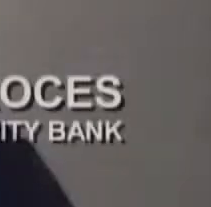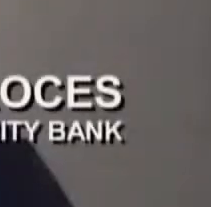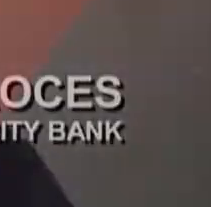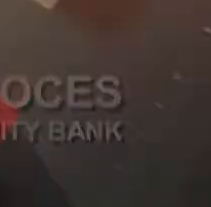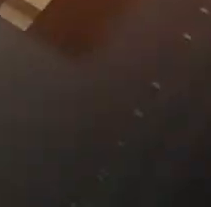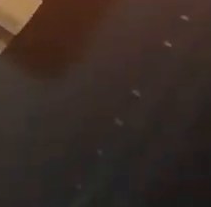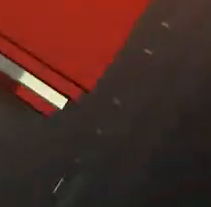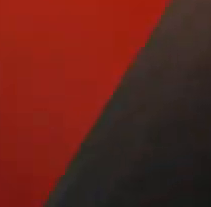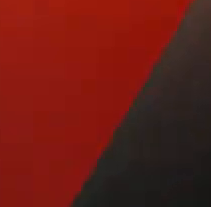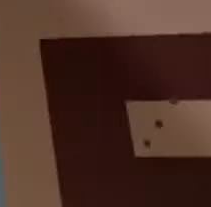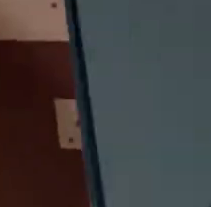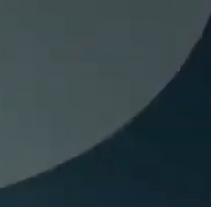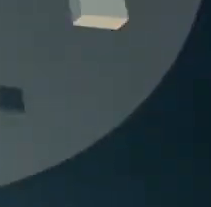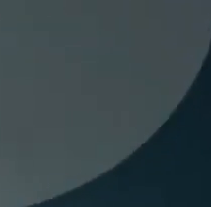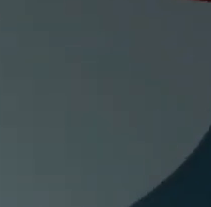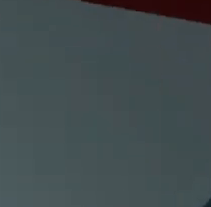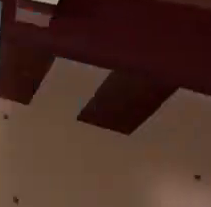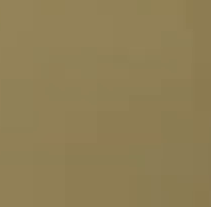Mobility.